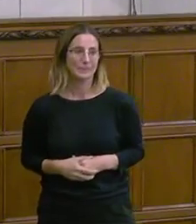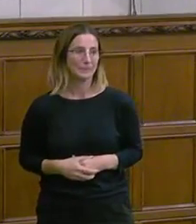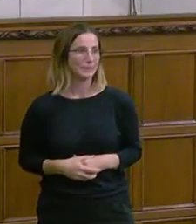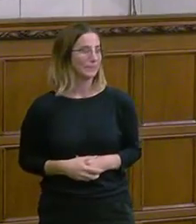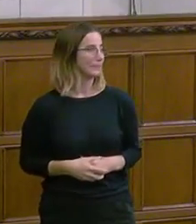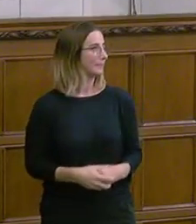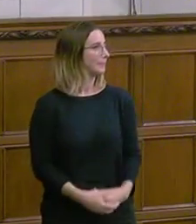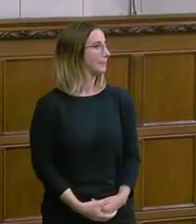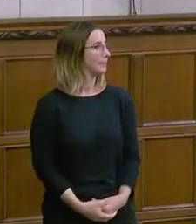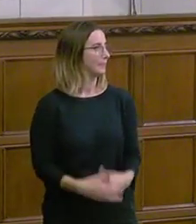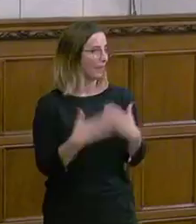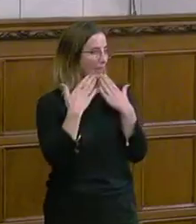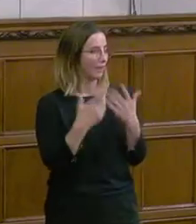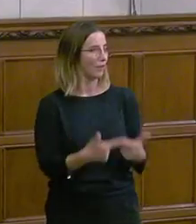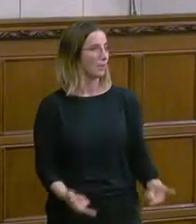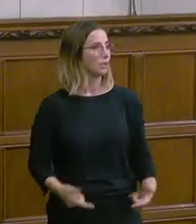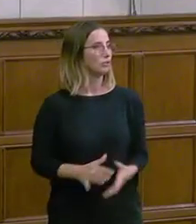Penning.